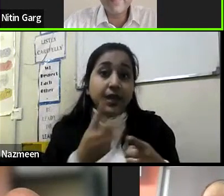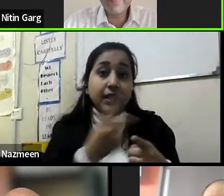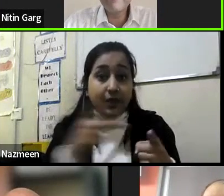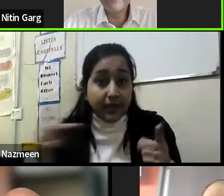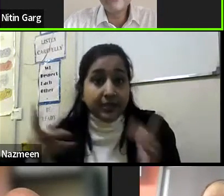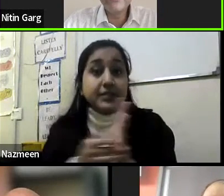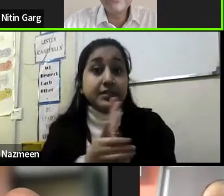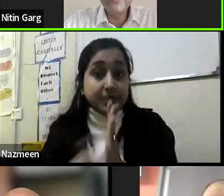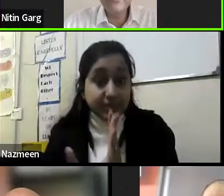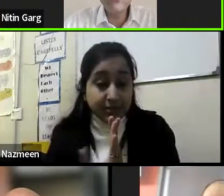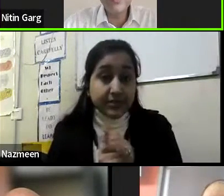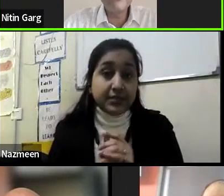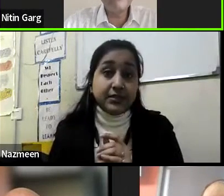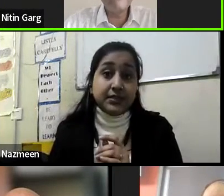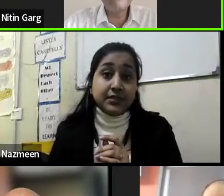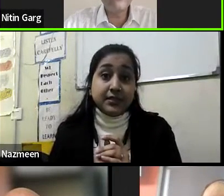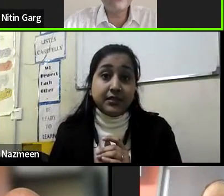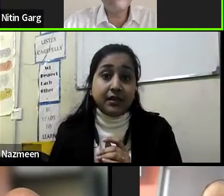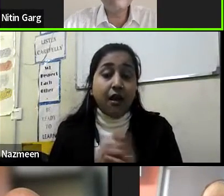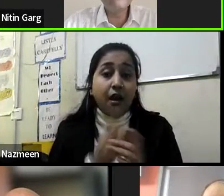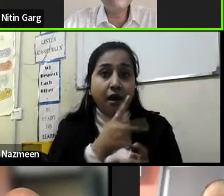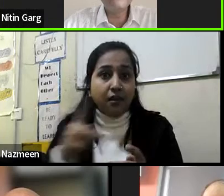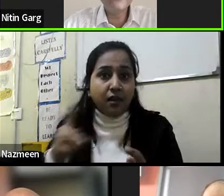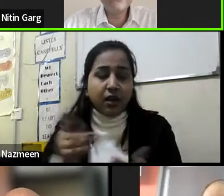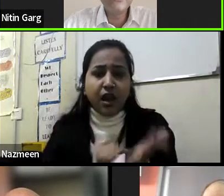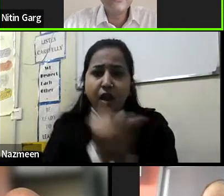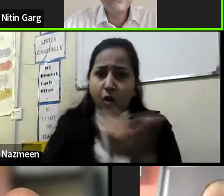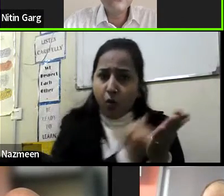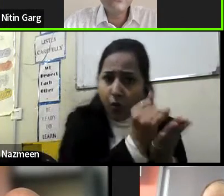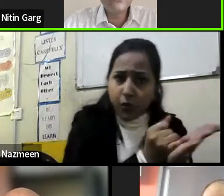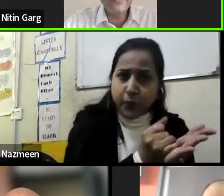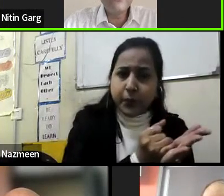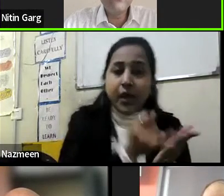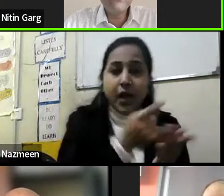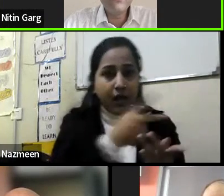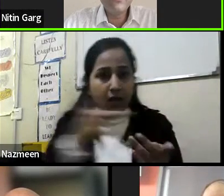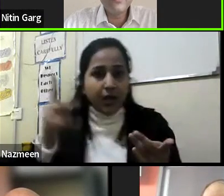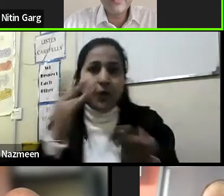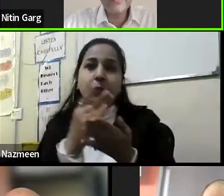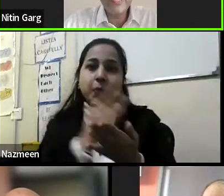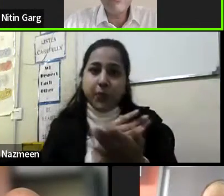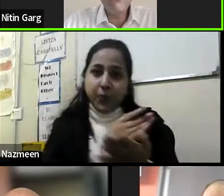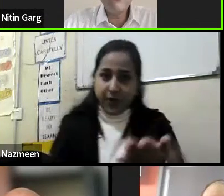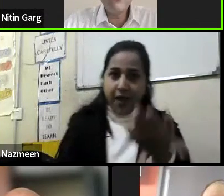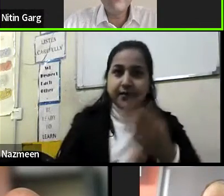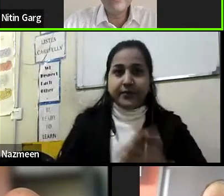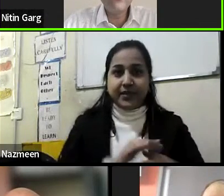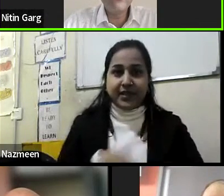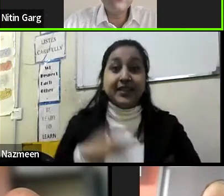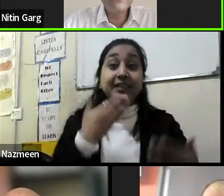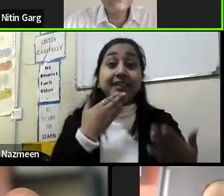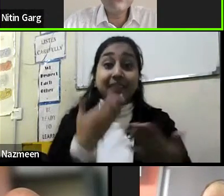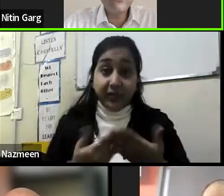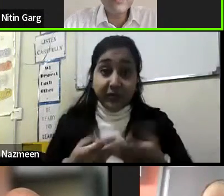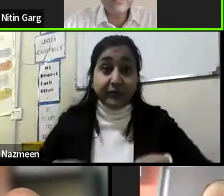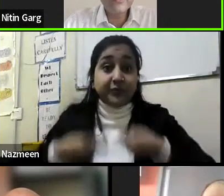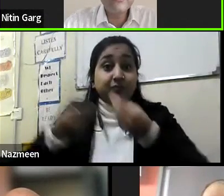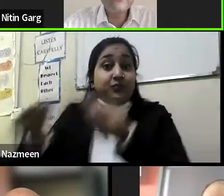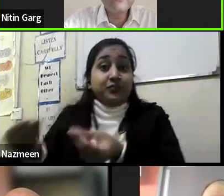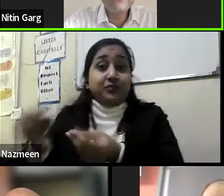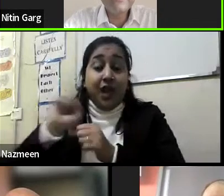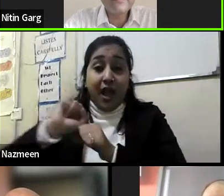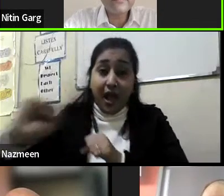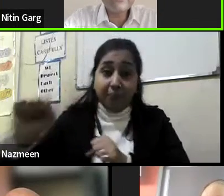Skills, Shri Rural Development Program. So thank you. And now over to you, Mr. Atul